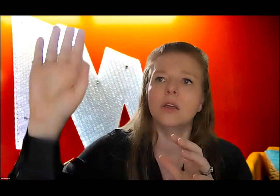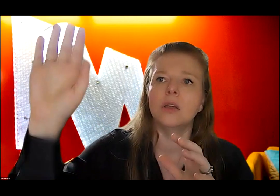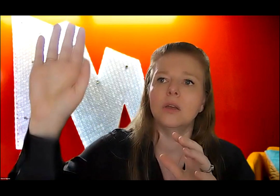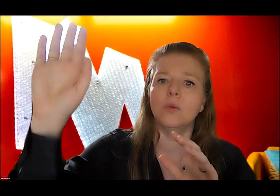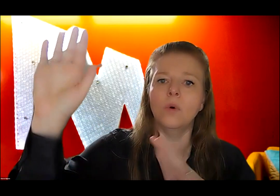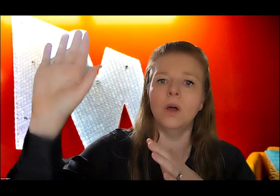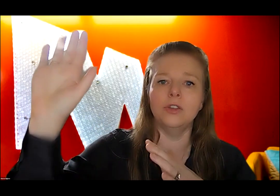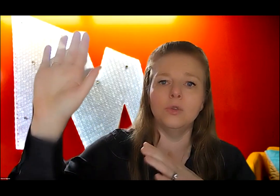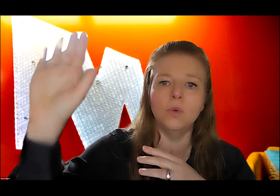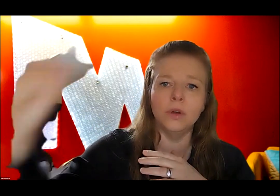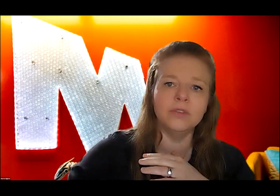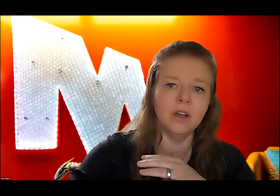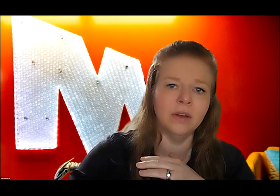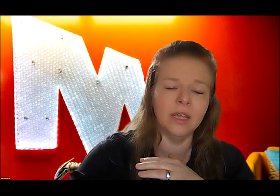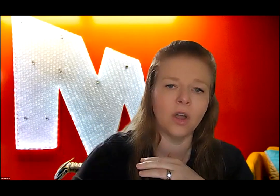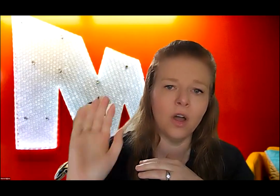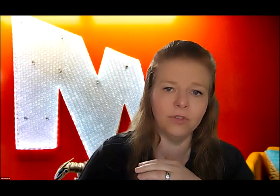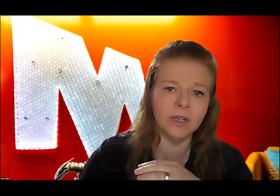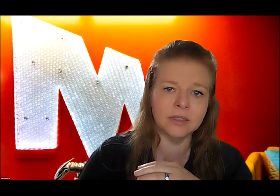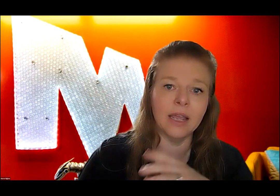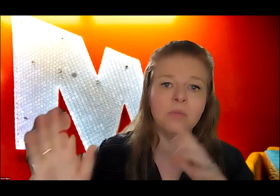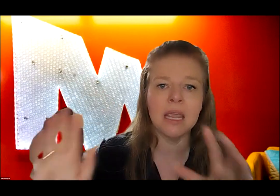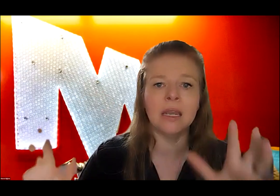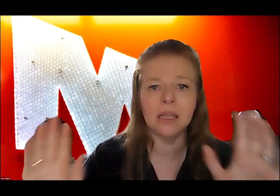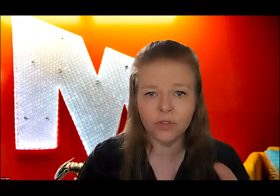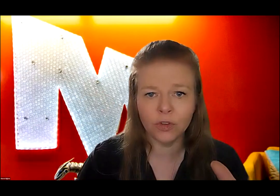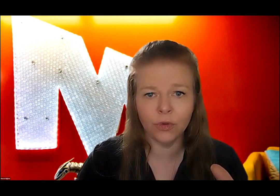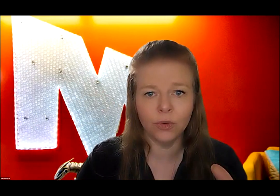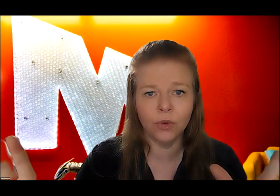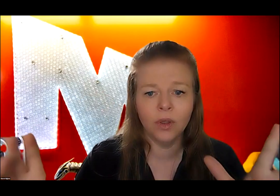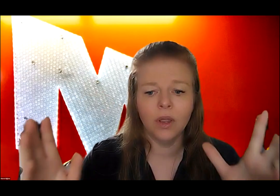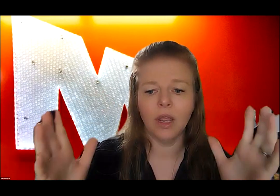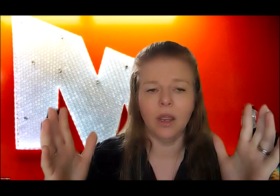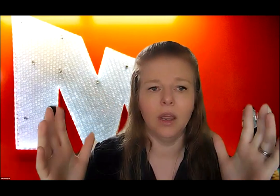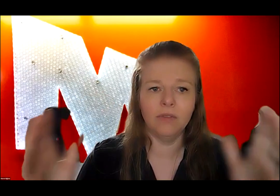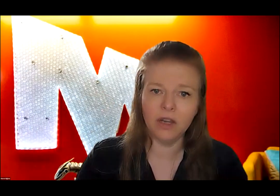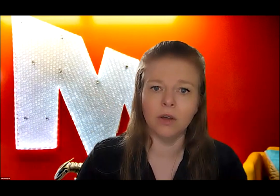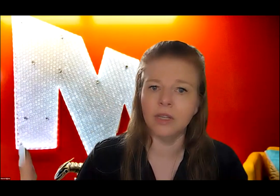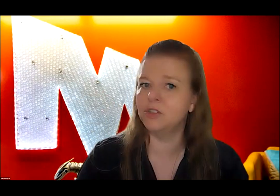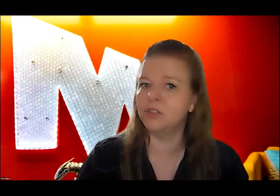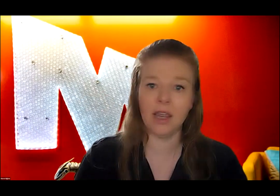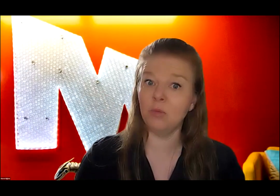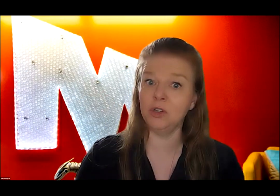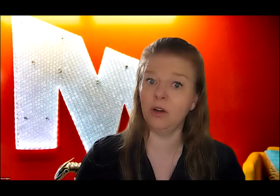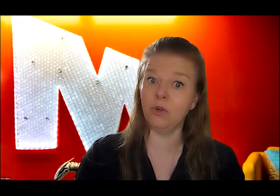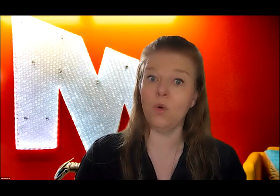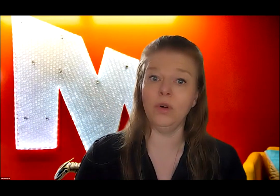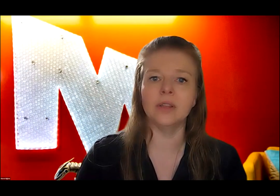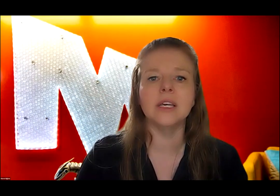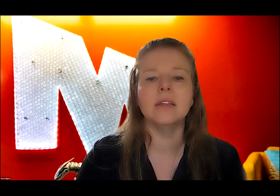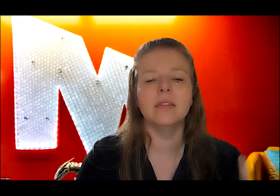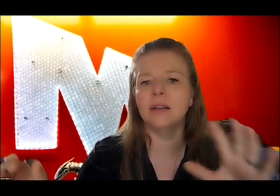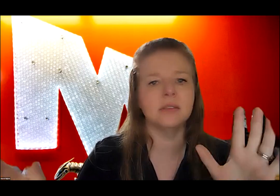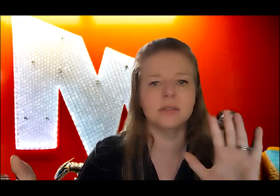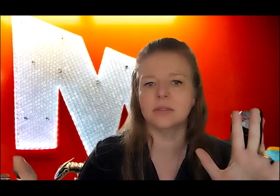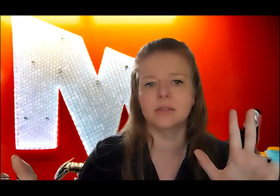what you would have done in a conference and make it into a video, like just set cameras there and record